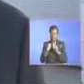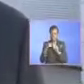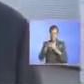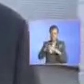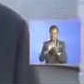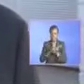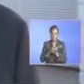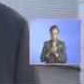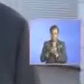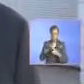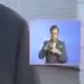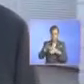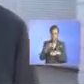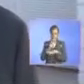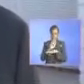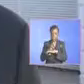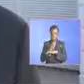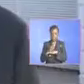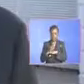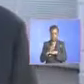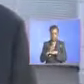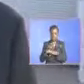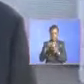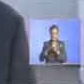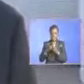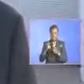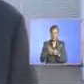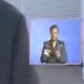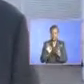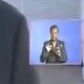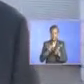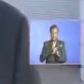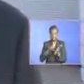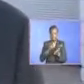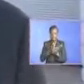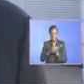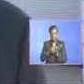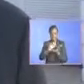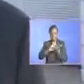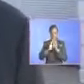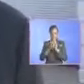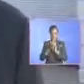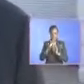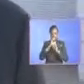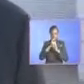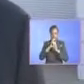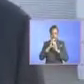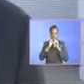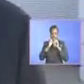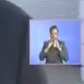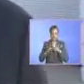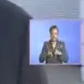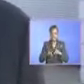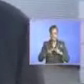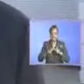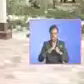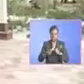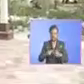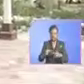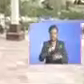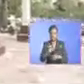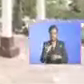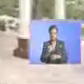So it's important that airports become commercial opportunities and they're run like a